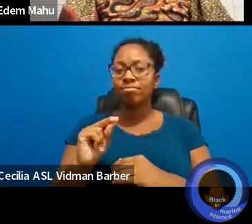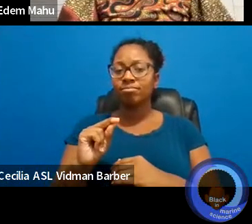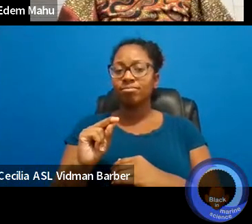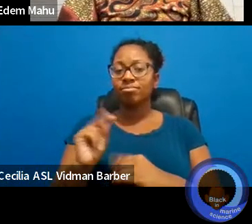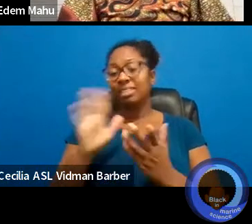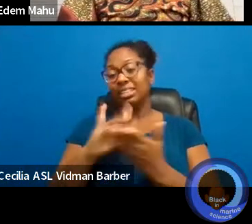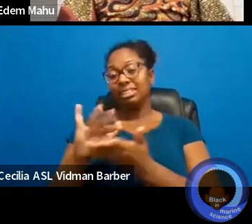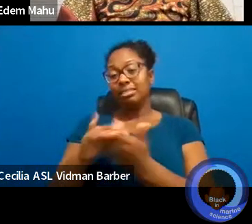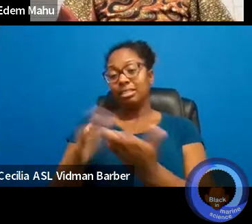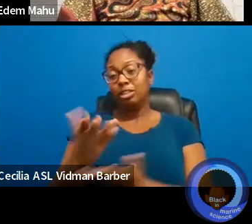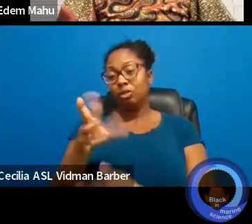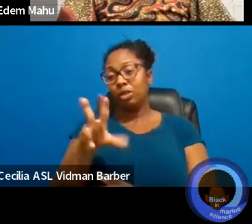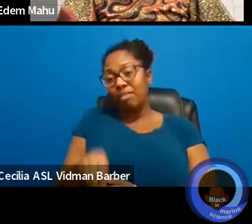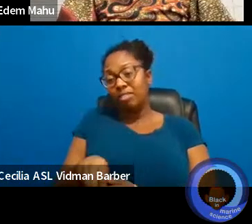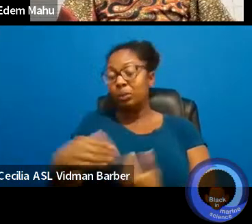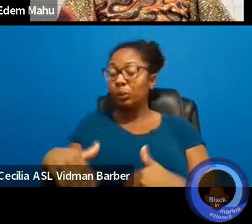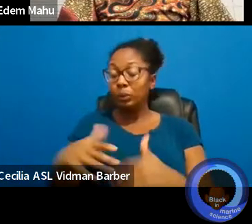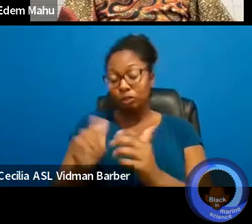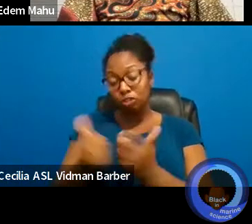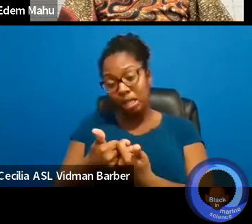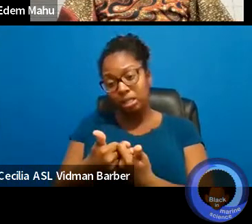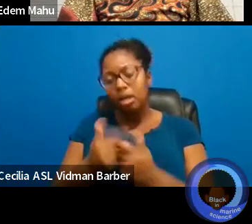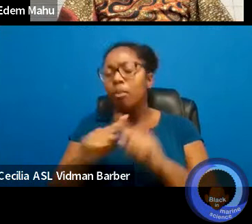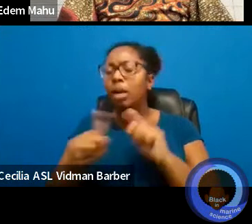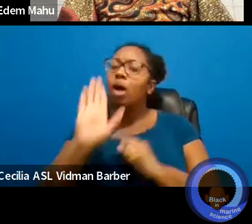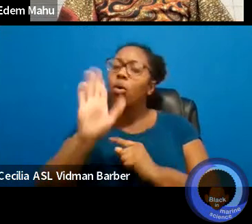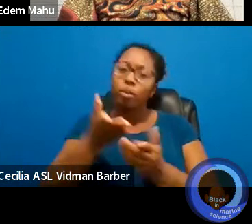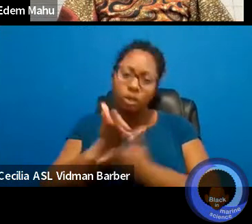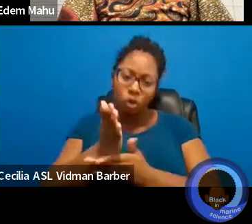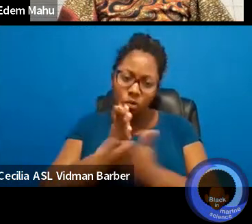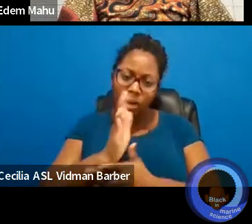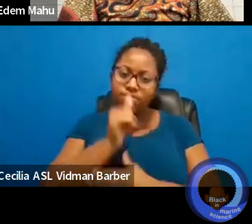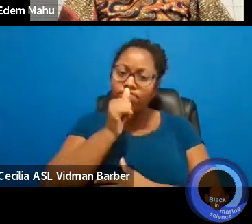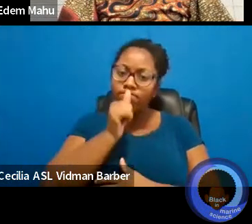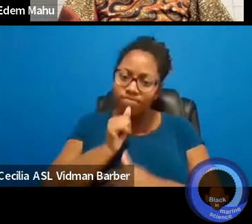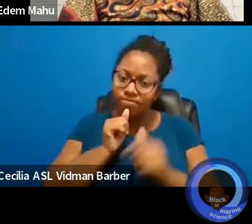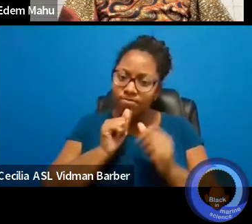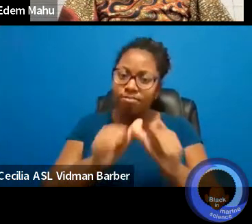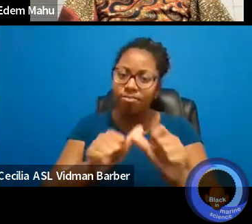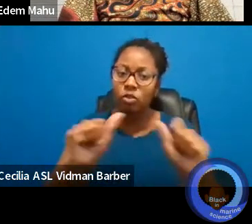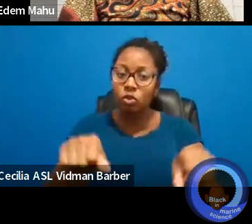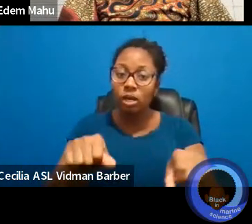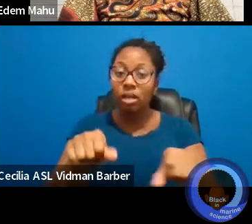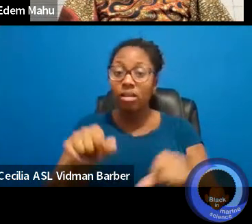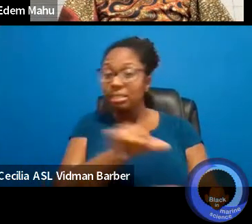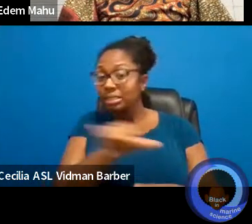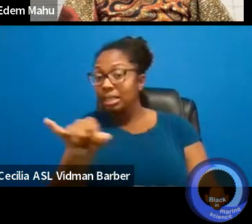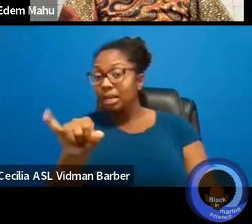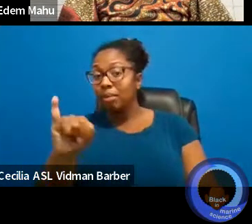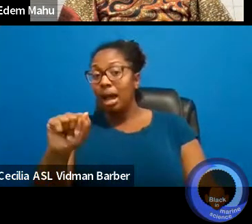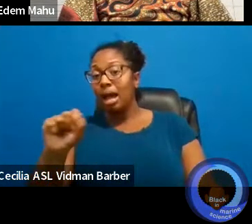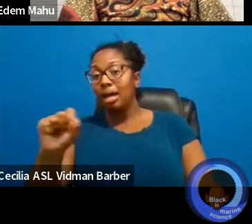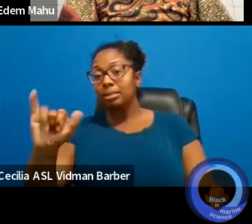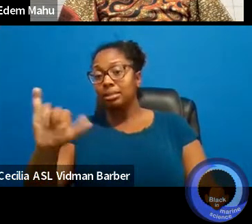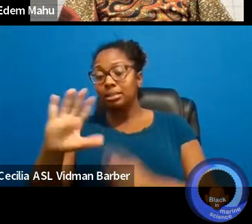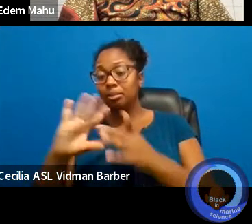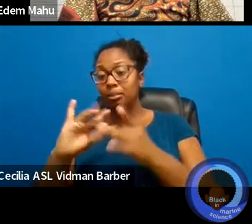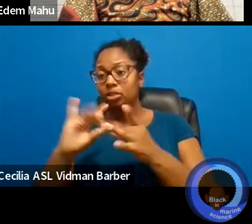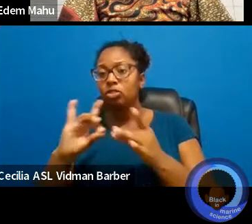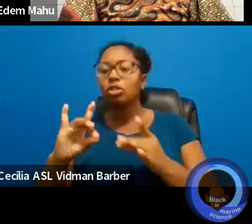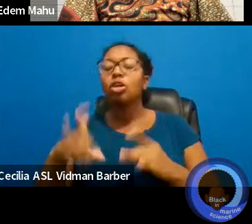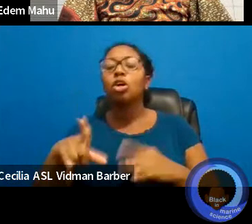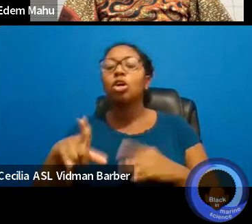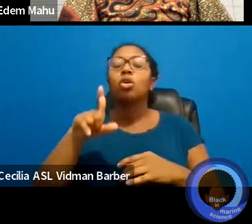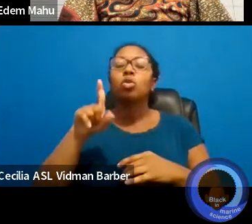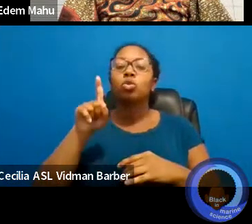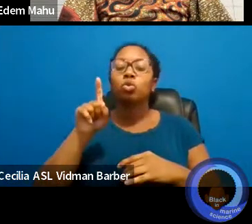easy, but it's going to be okay. And like Mr. Isaac said, they have to keep the passion. To study anything, you have to be passionate